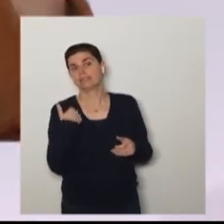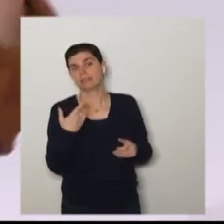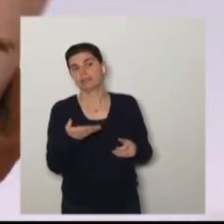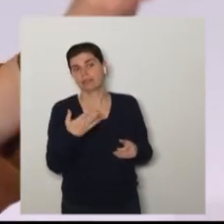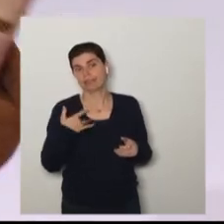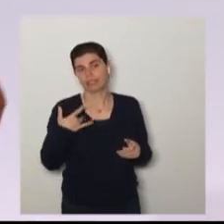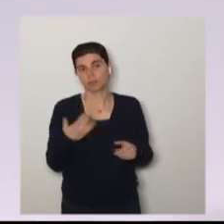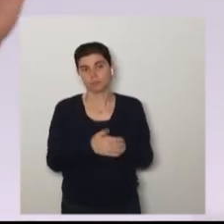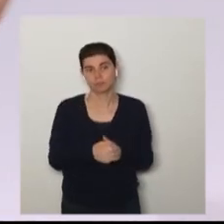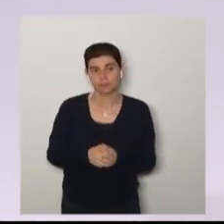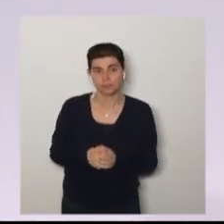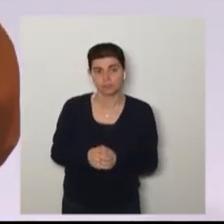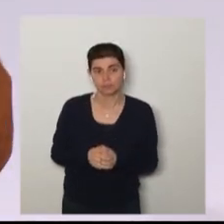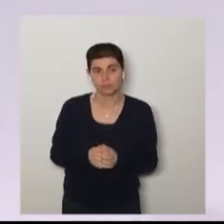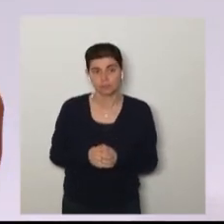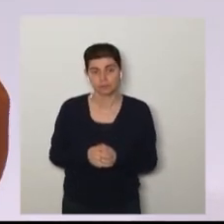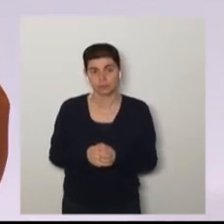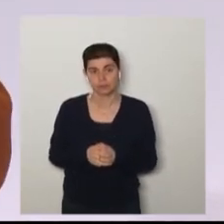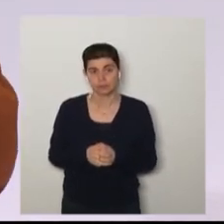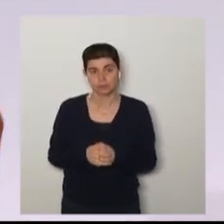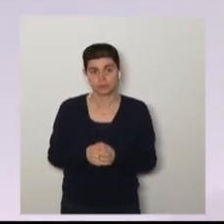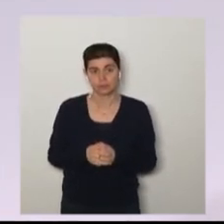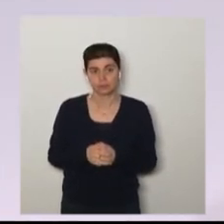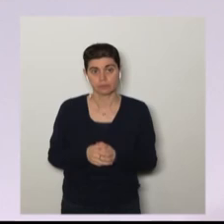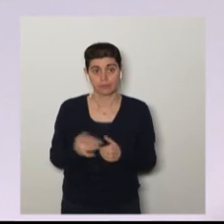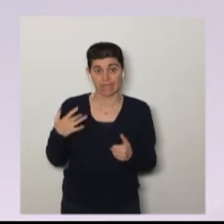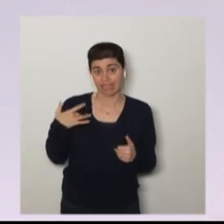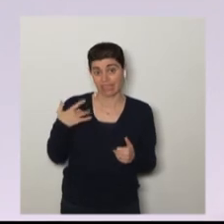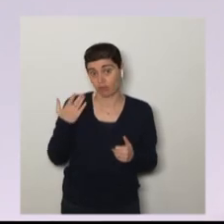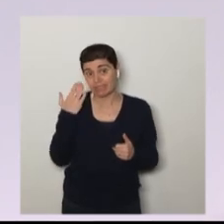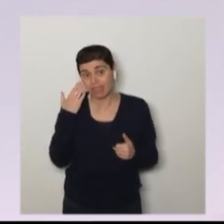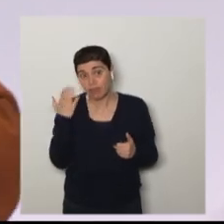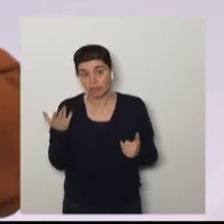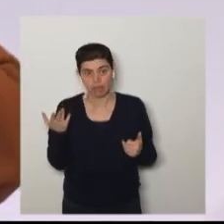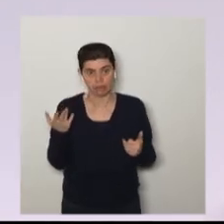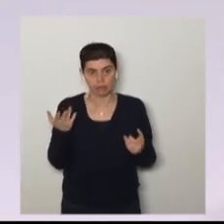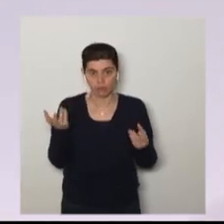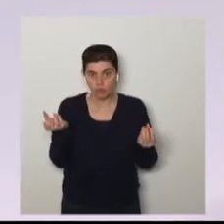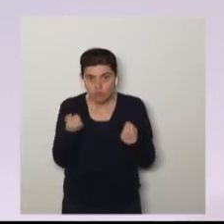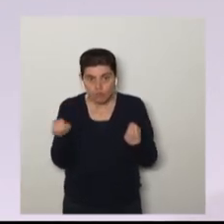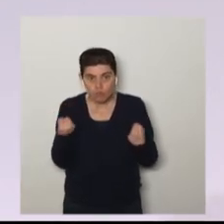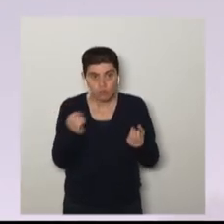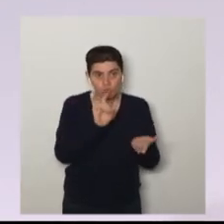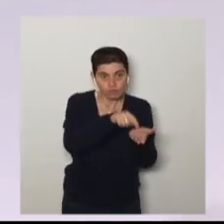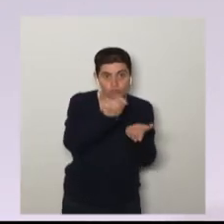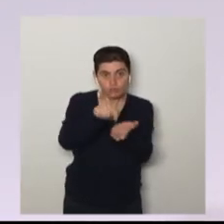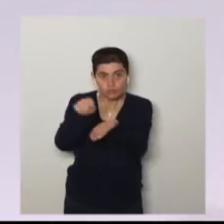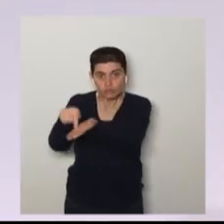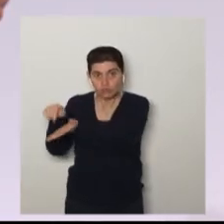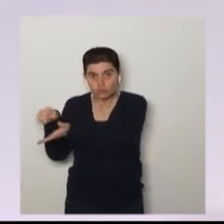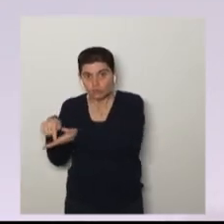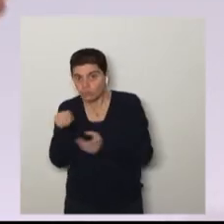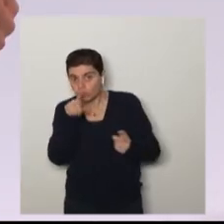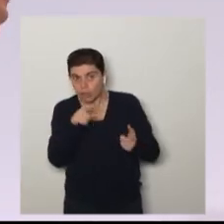different groups, because equal access to care and to support is important here. And we